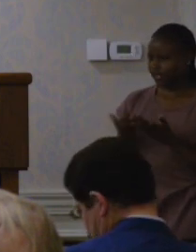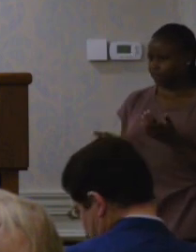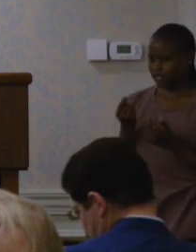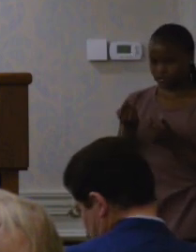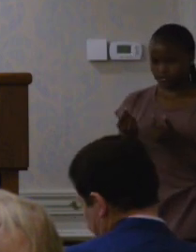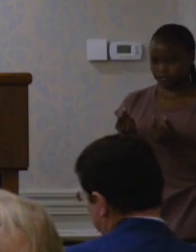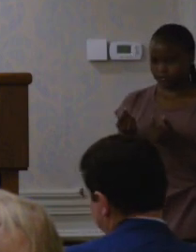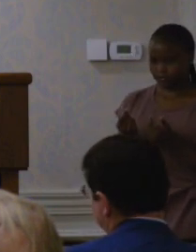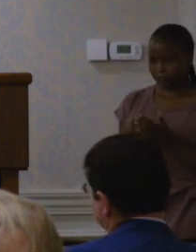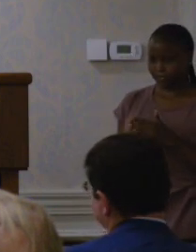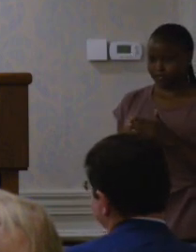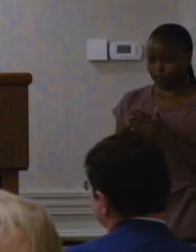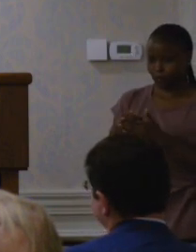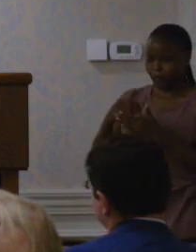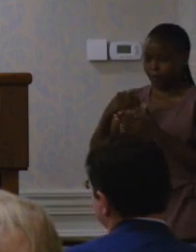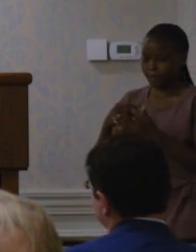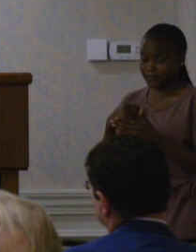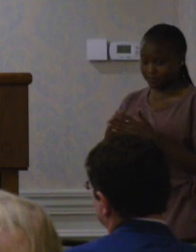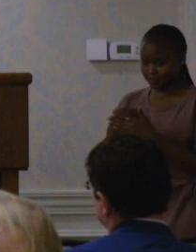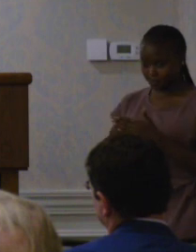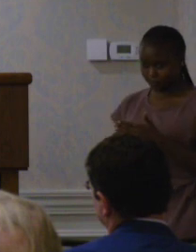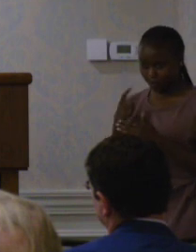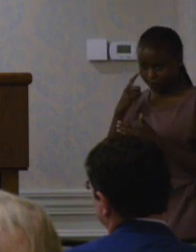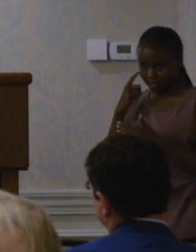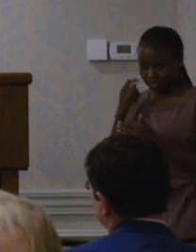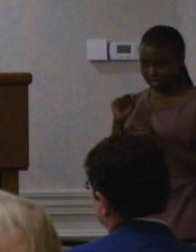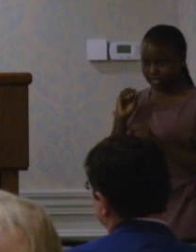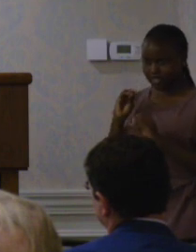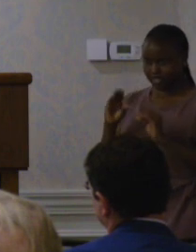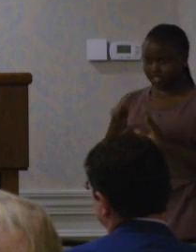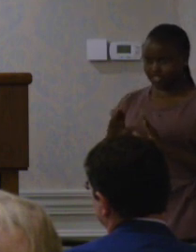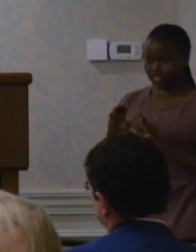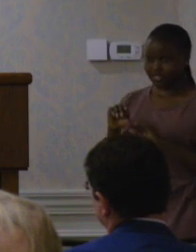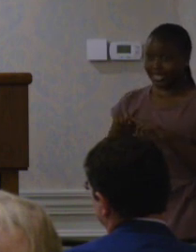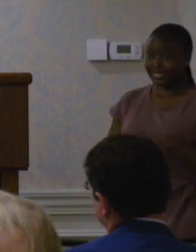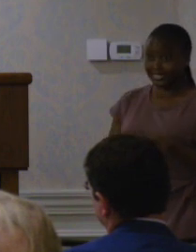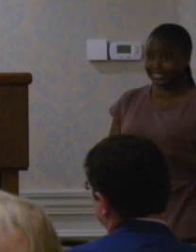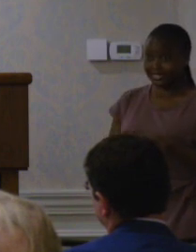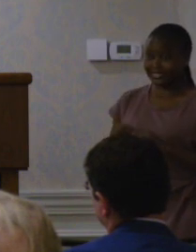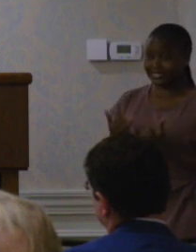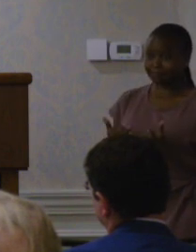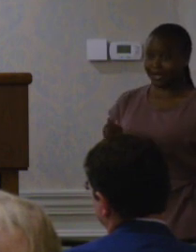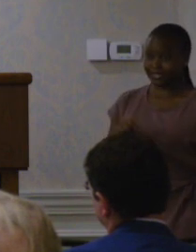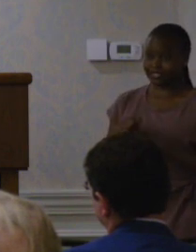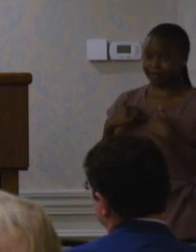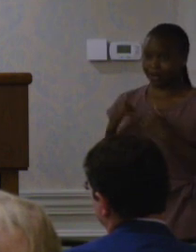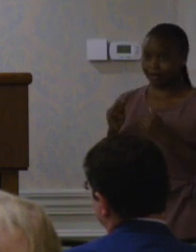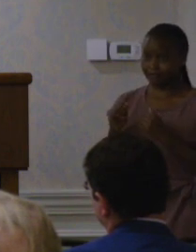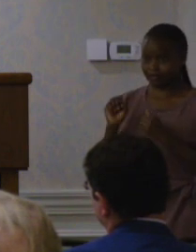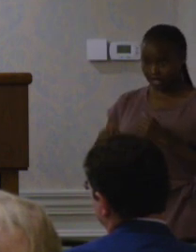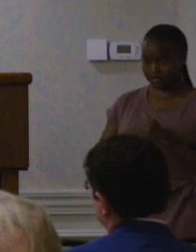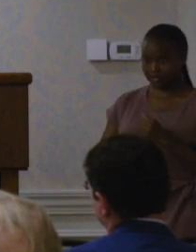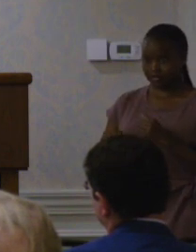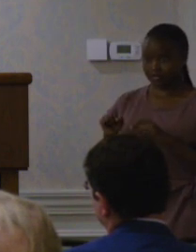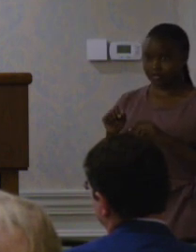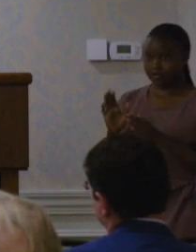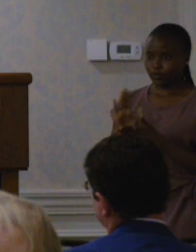My prior is that because teachers have so many demands on their time already, that without